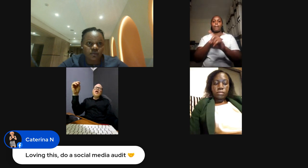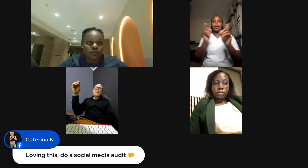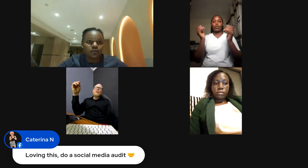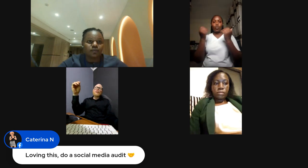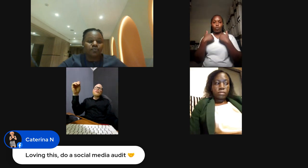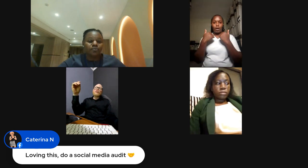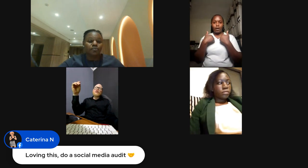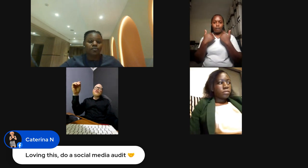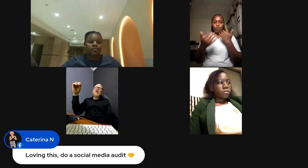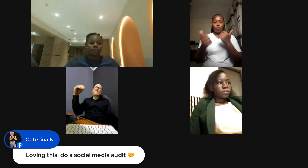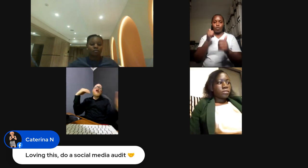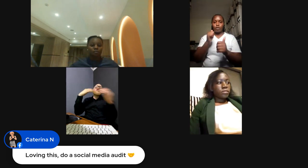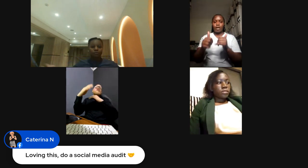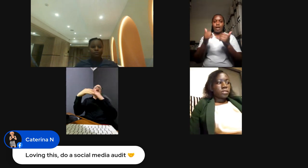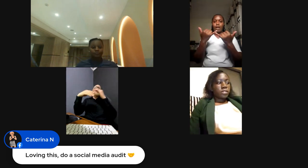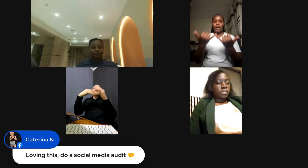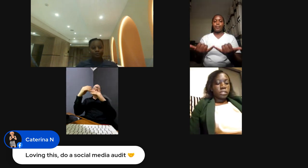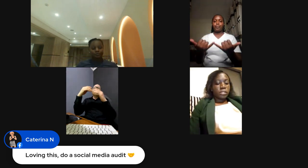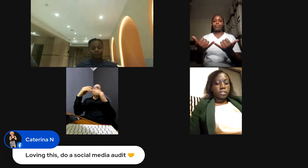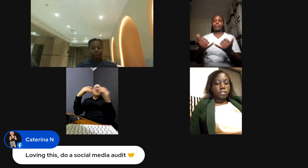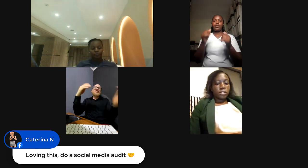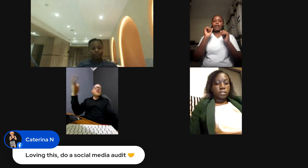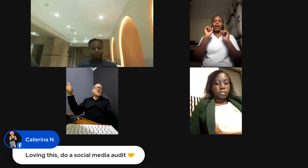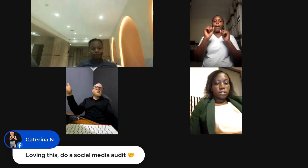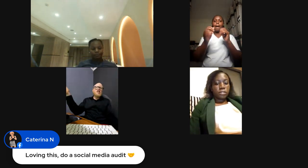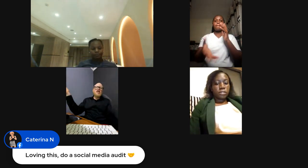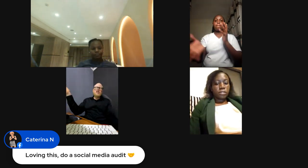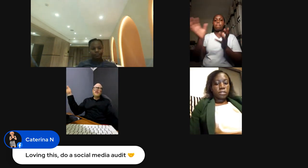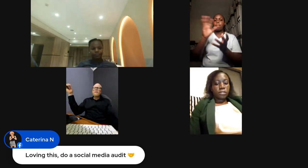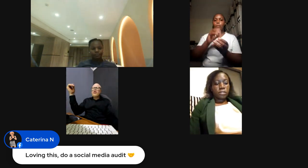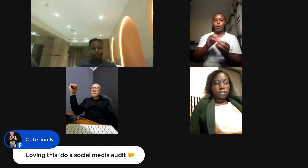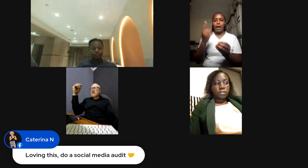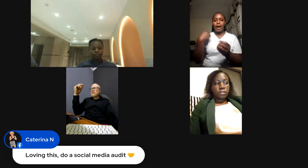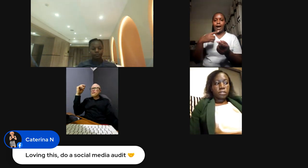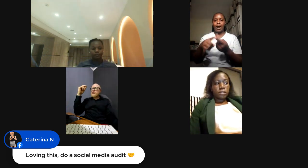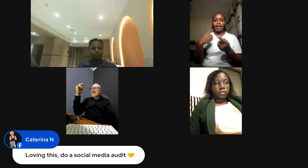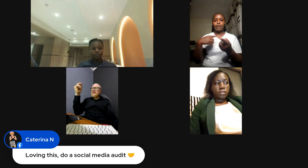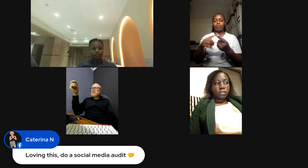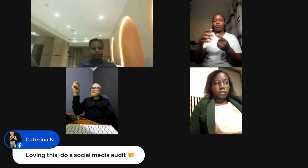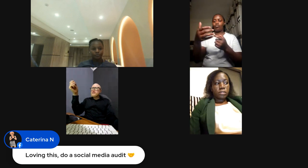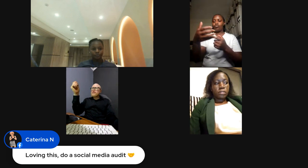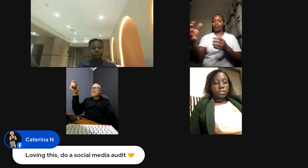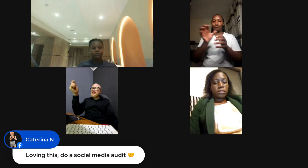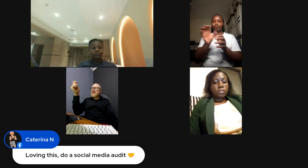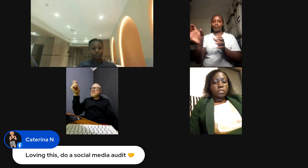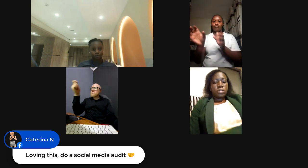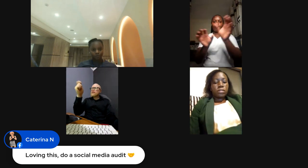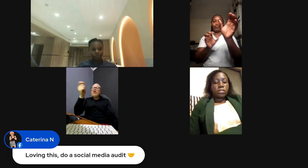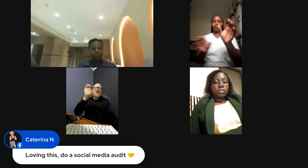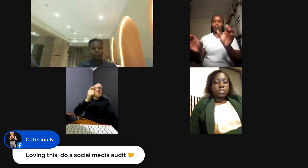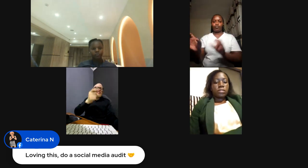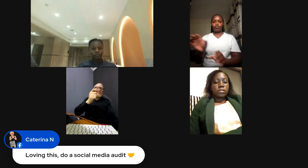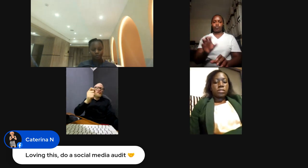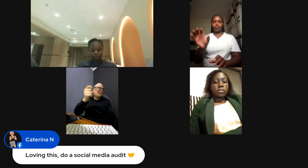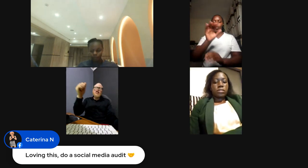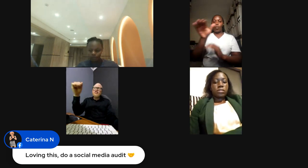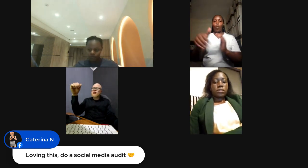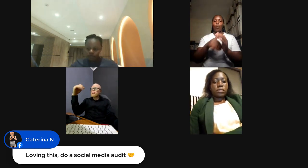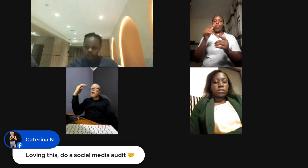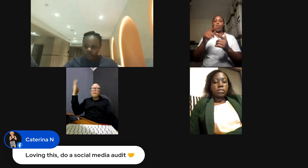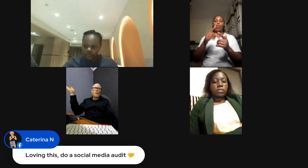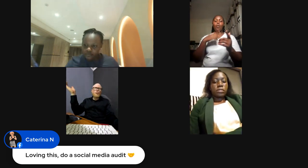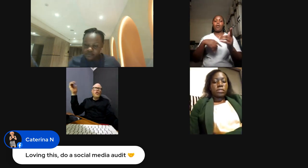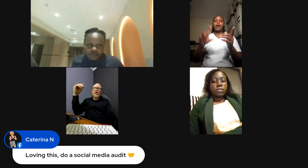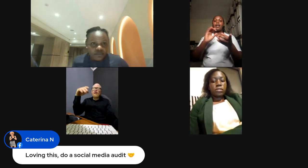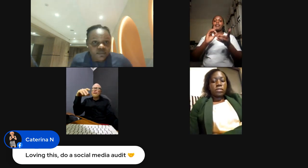that can now go further and disaggregate that data to the last set of